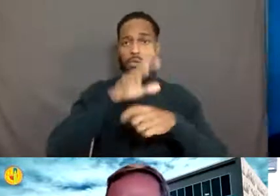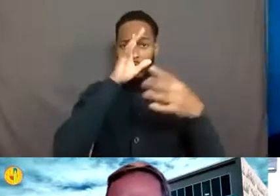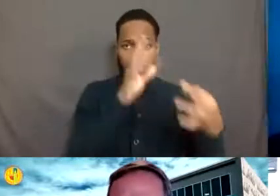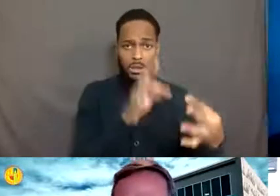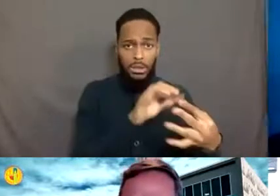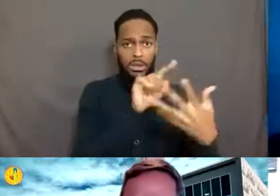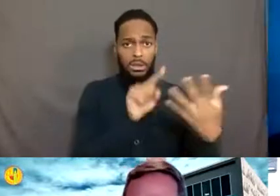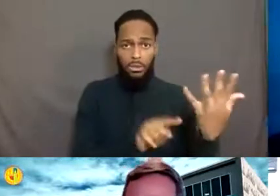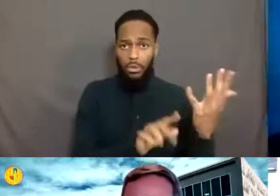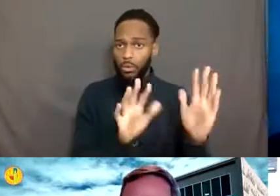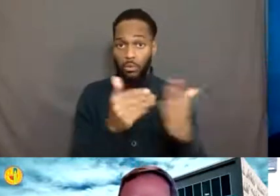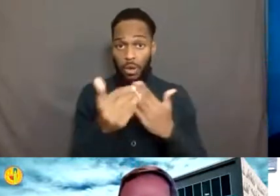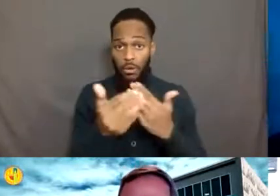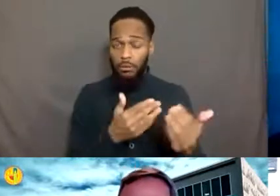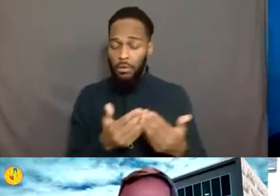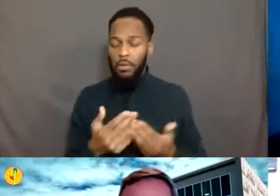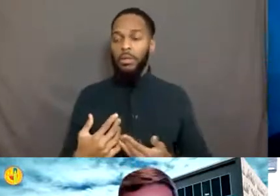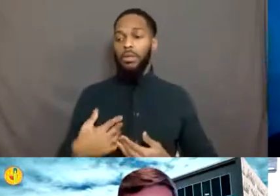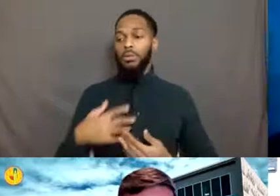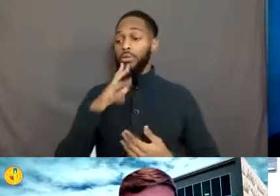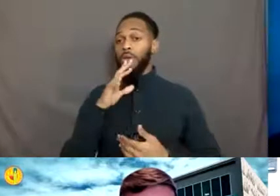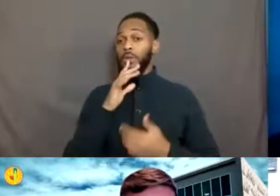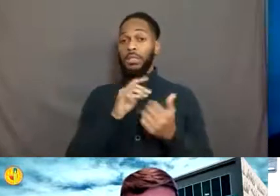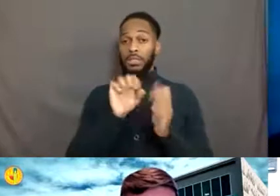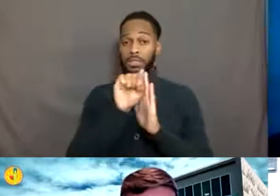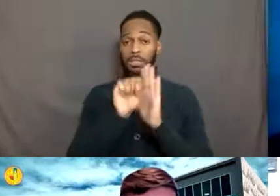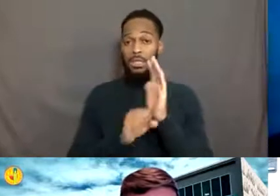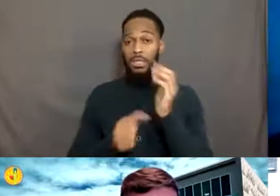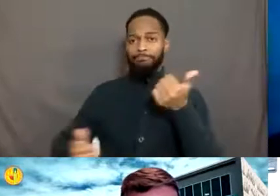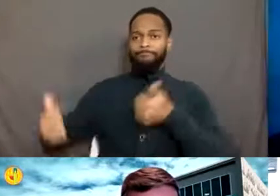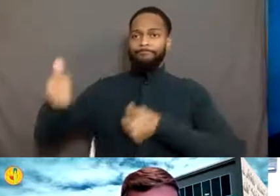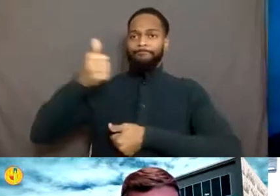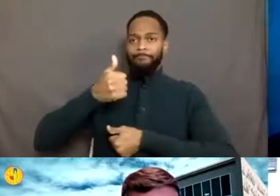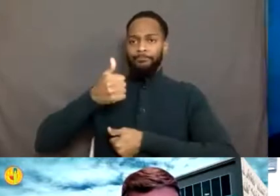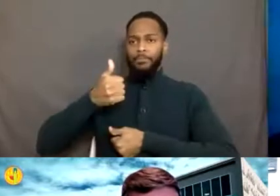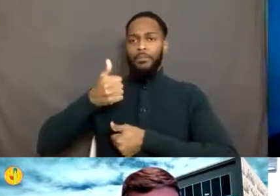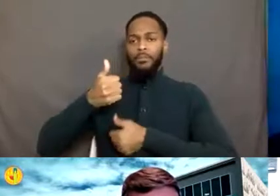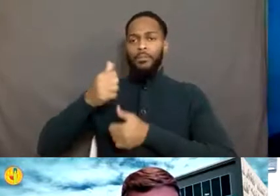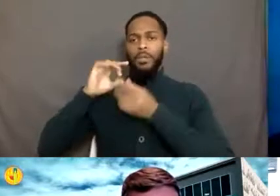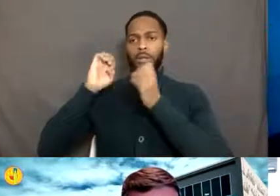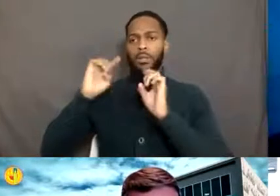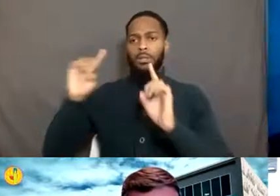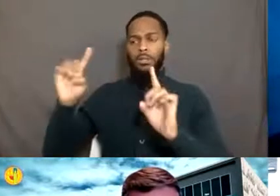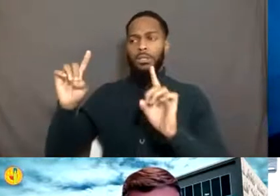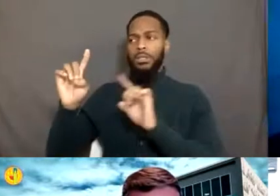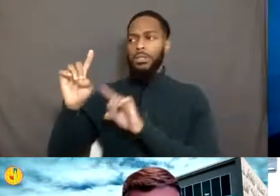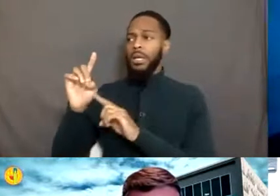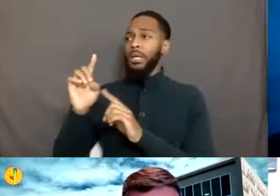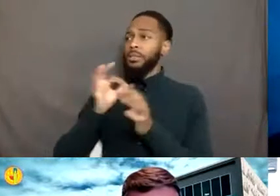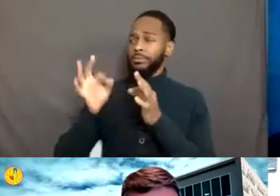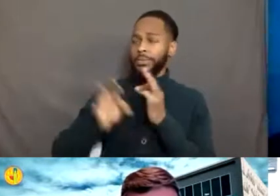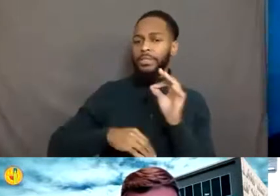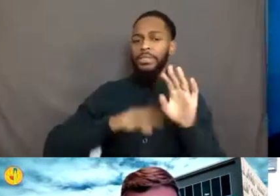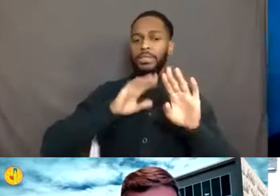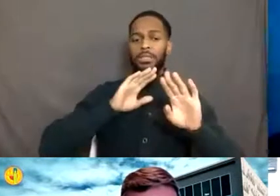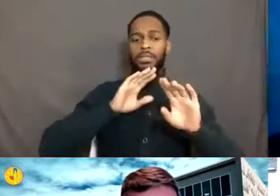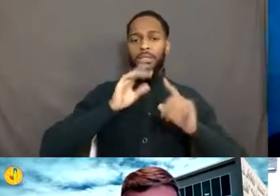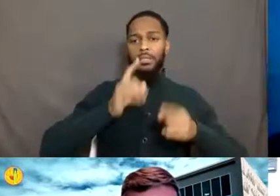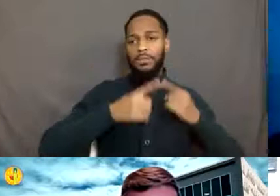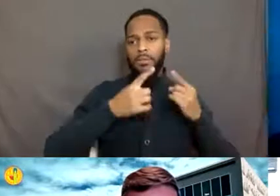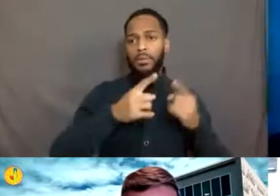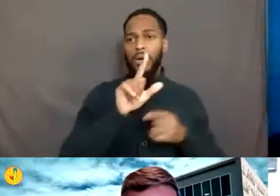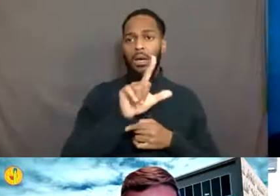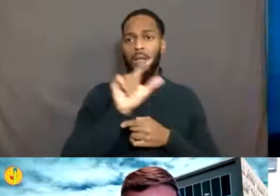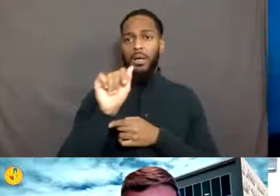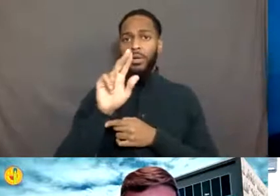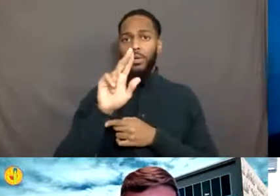state superintendent of public instruction, Tony Thurman, and the difficulty of an LA Unified versus of New York, where New York, the city, the county, the